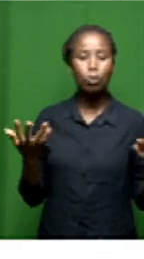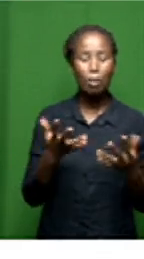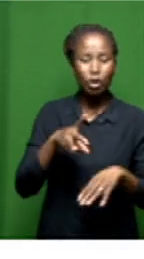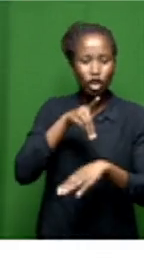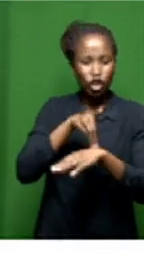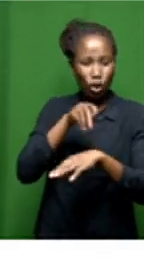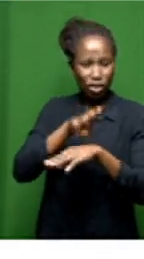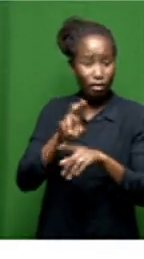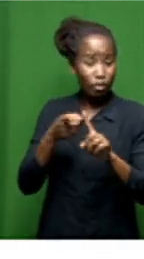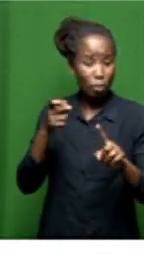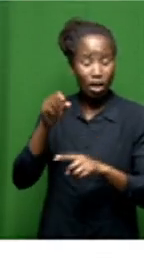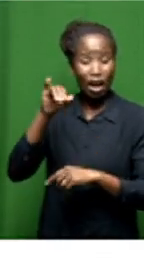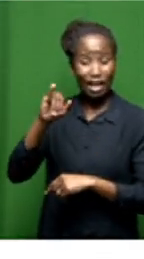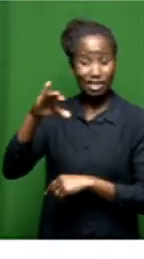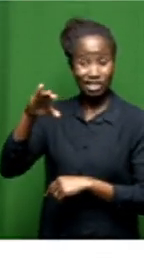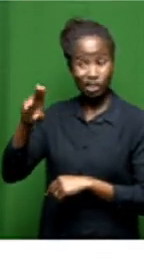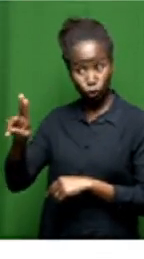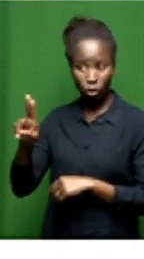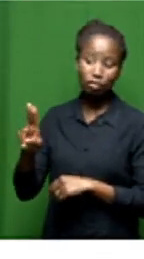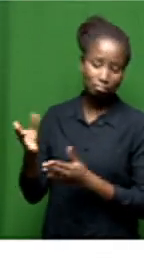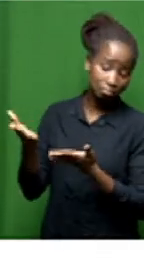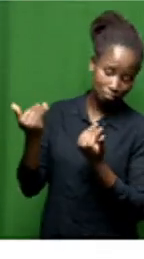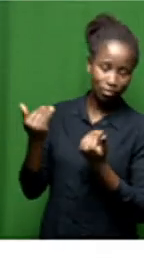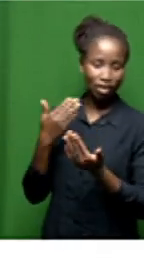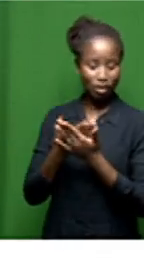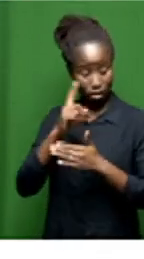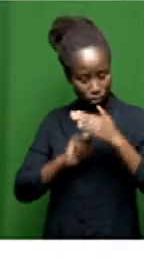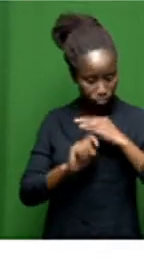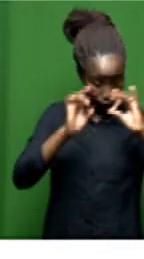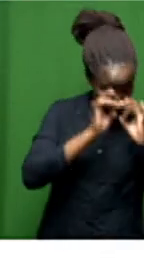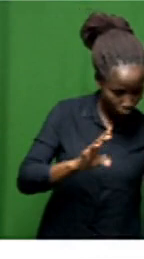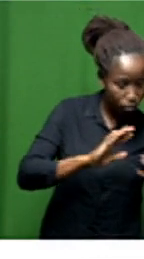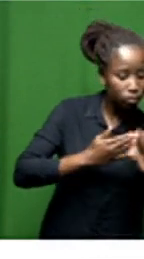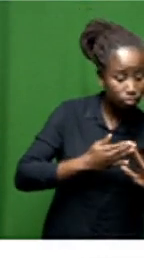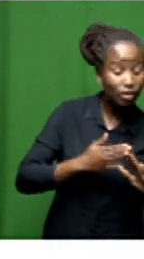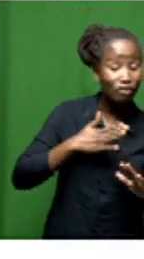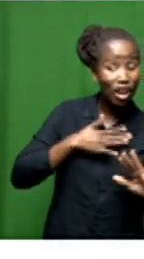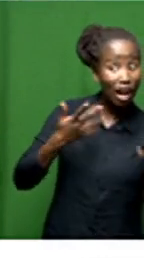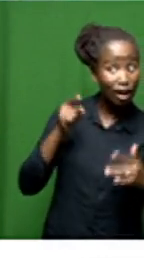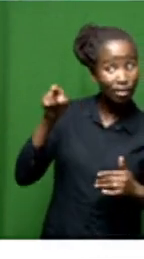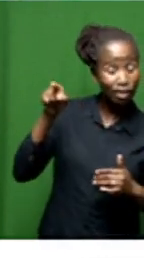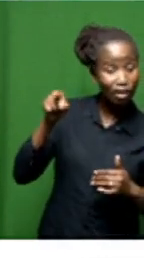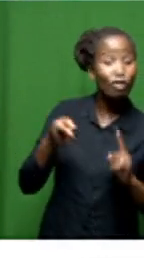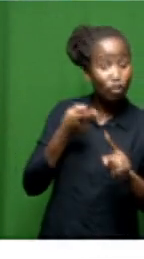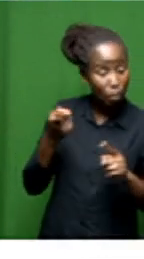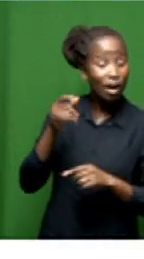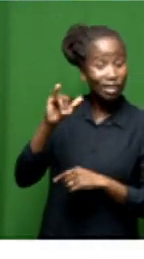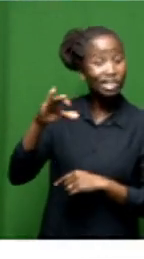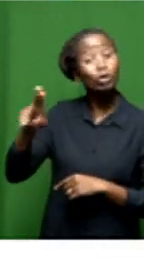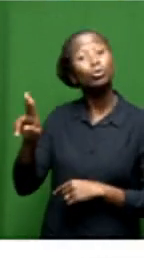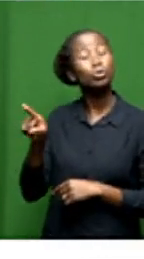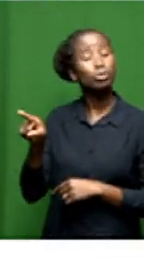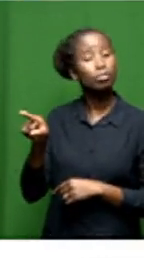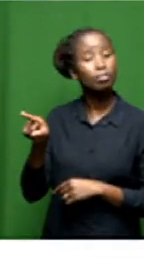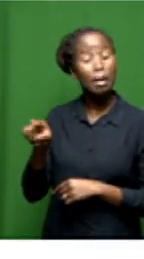with us to the hospital. It's a great idea. They tell them the reality of medical science and what's happening in the hospital.